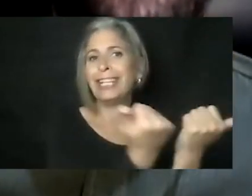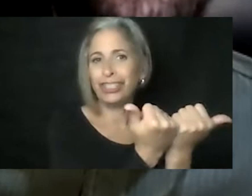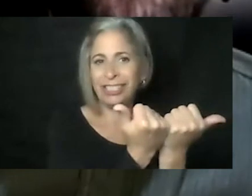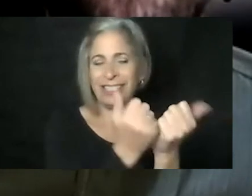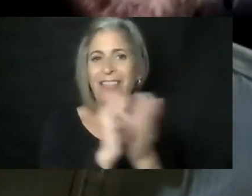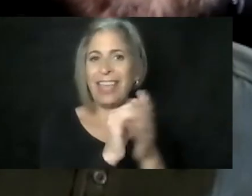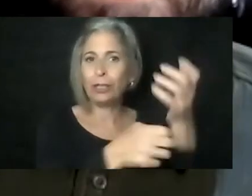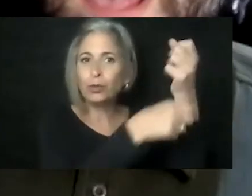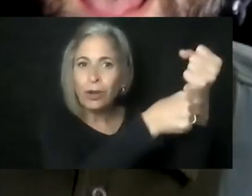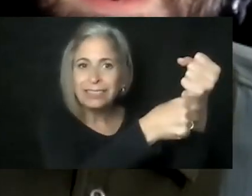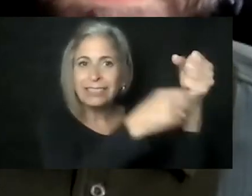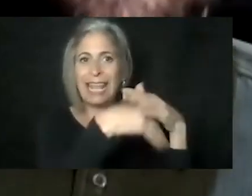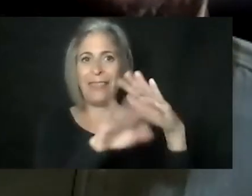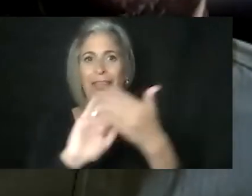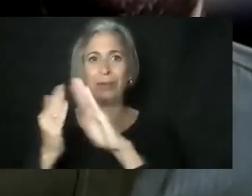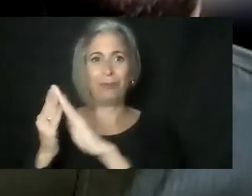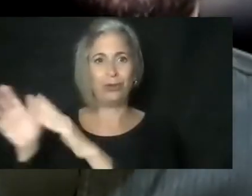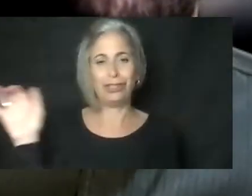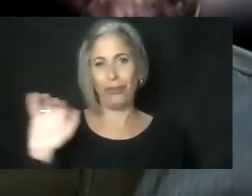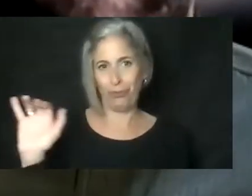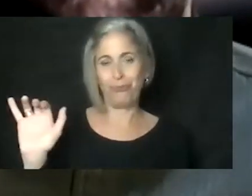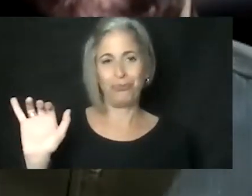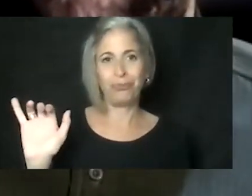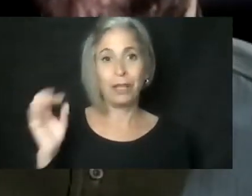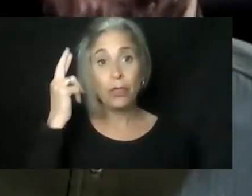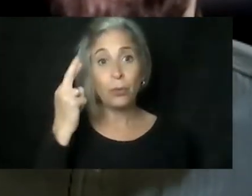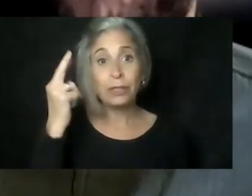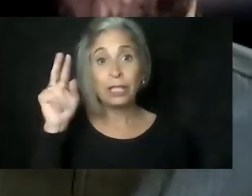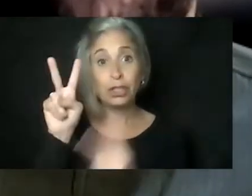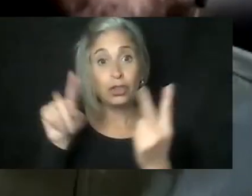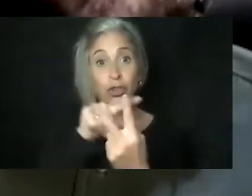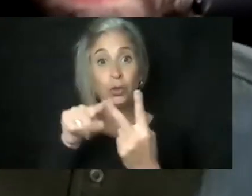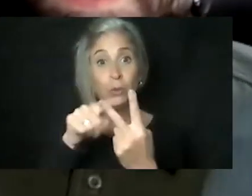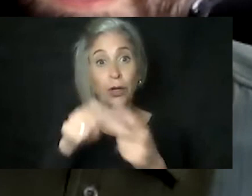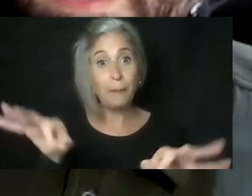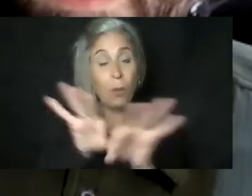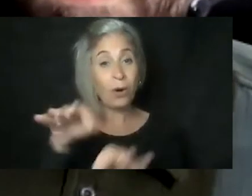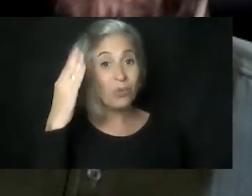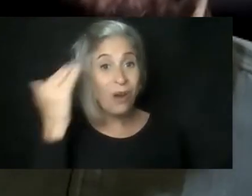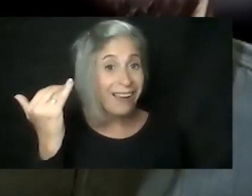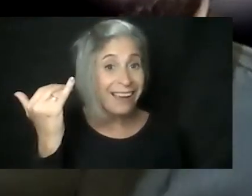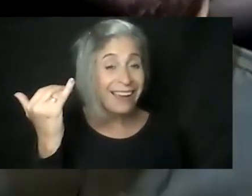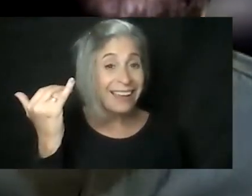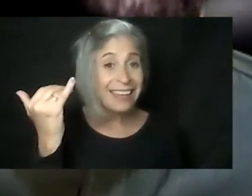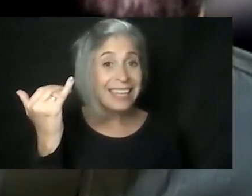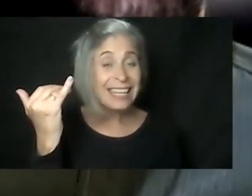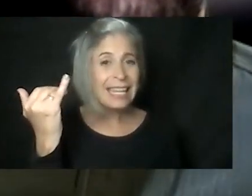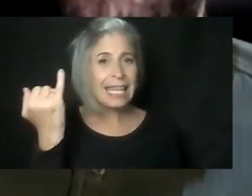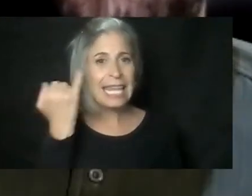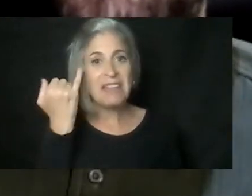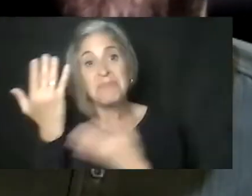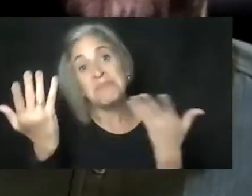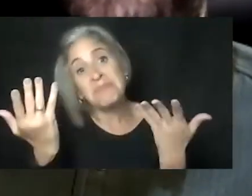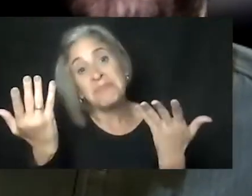these various communities. And the reason those two things are so important is because, like, if you, I don't know,